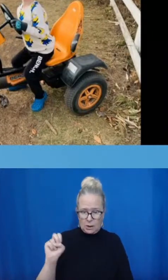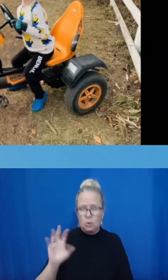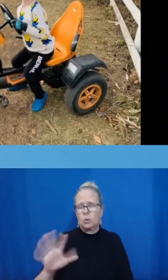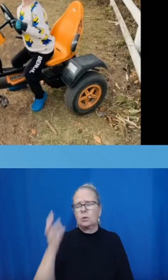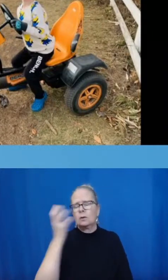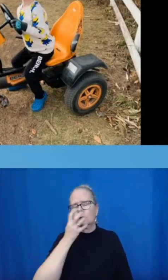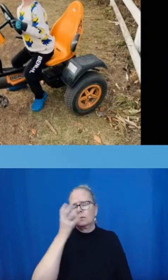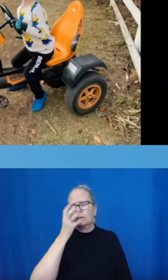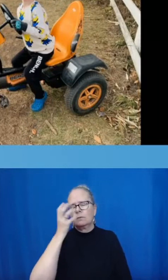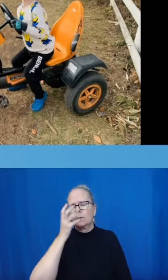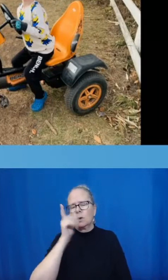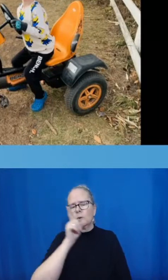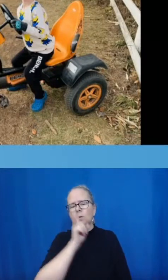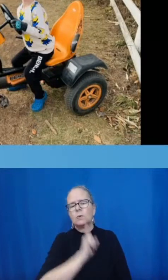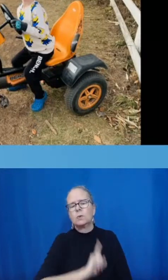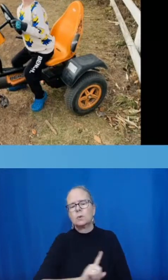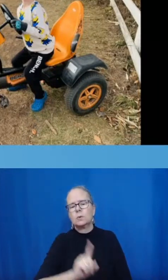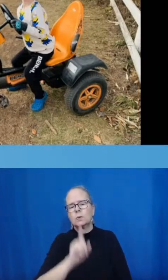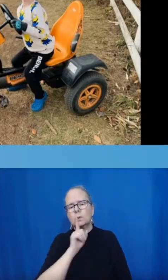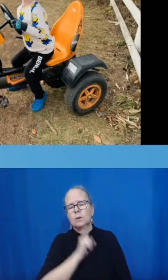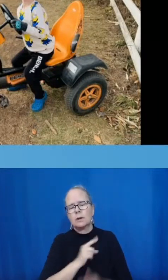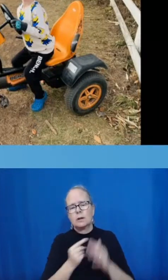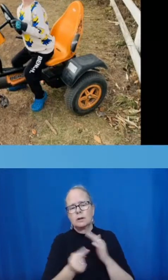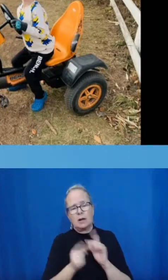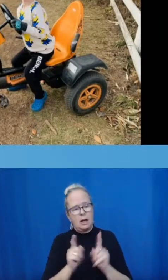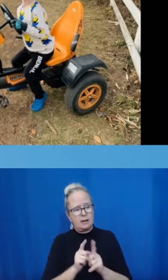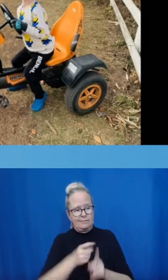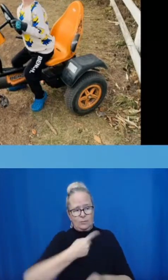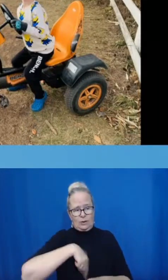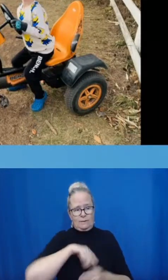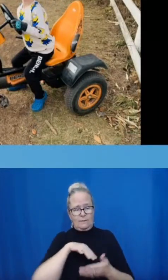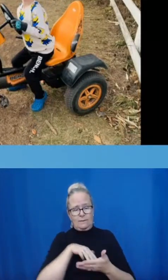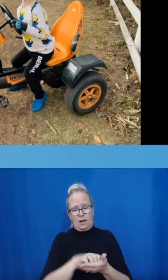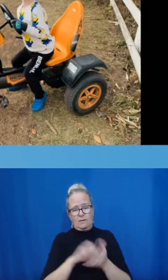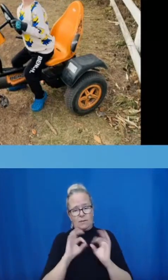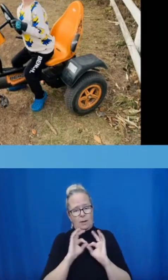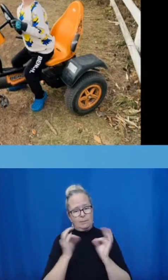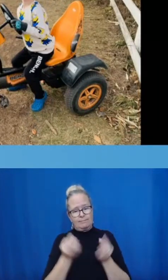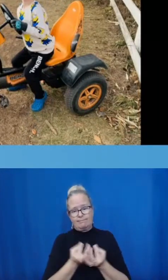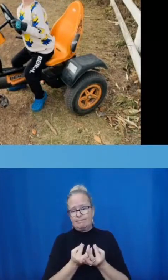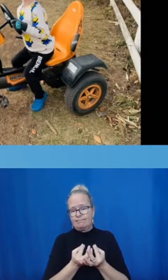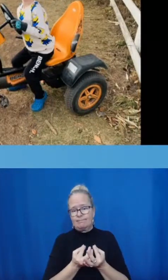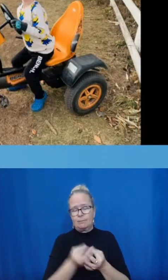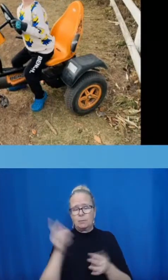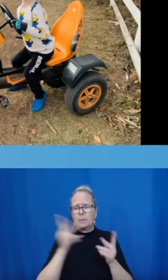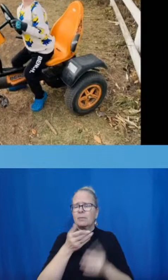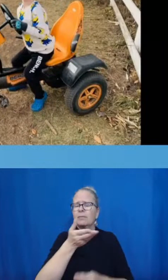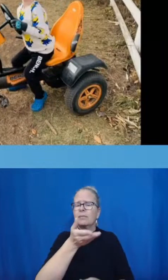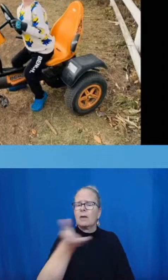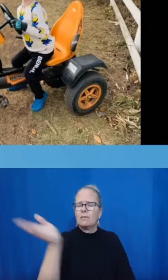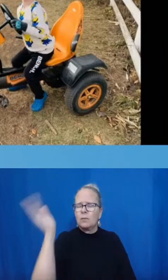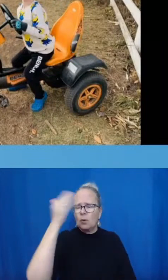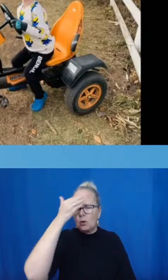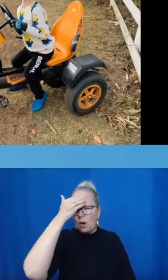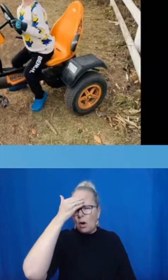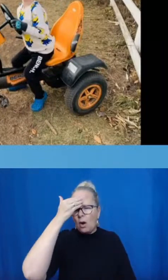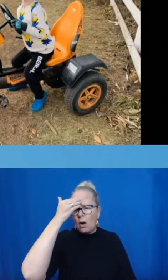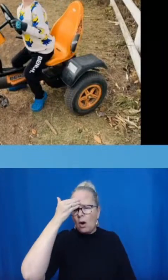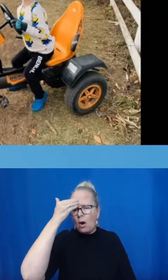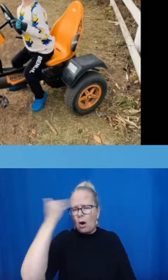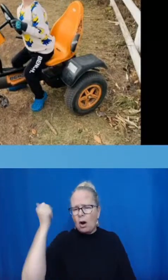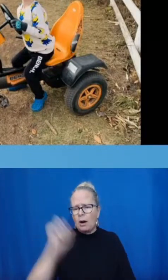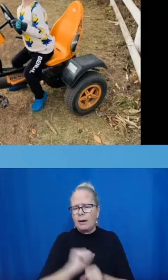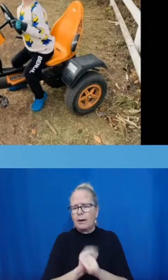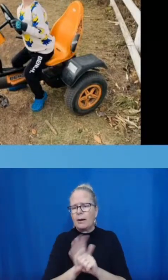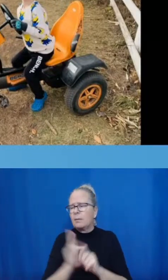so we were kind of forgotten about. Once the Open for Summer campaign on July 1st happened and all the restrictions were removed, it